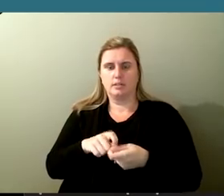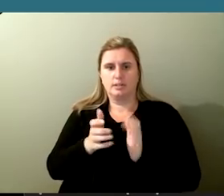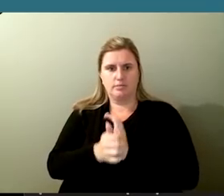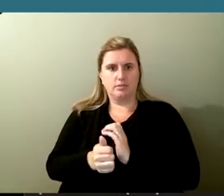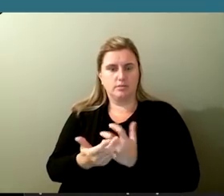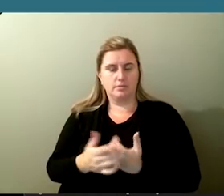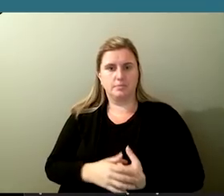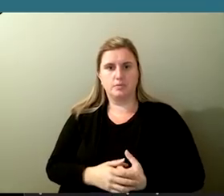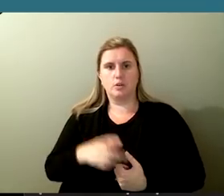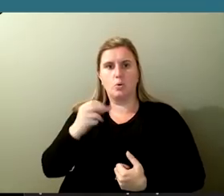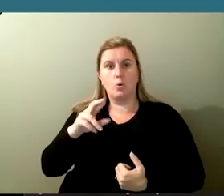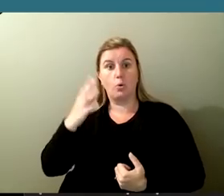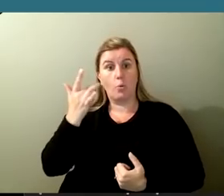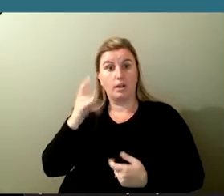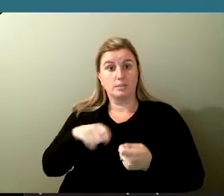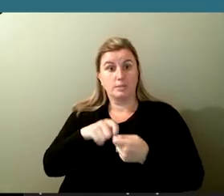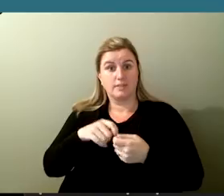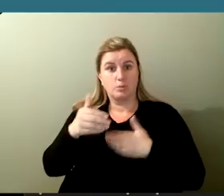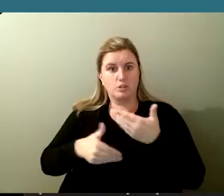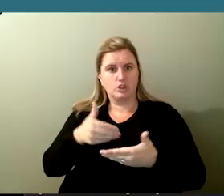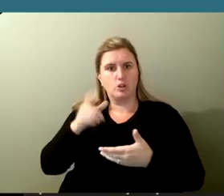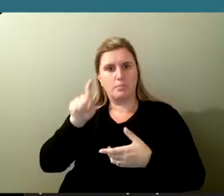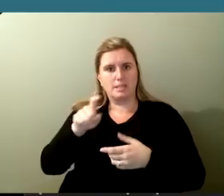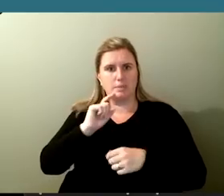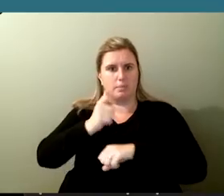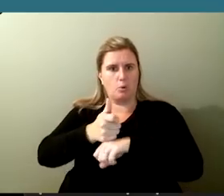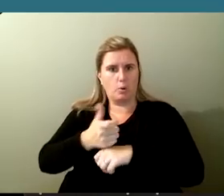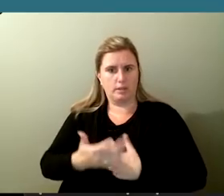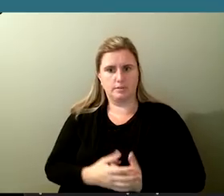skills, or why specific procedures need to be employed.